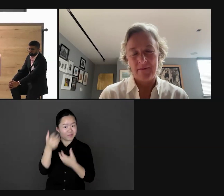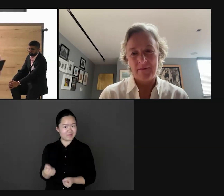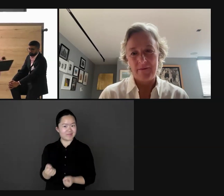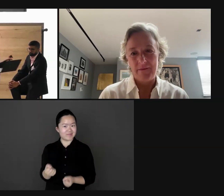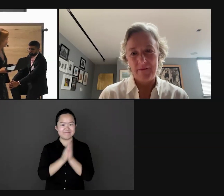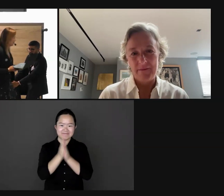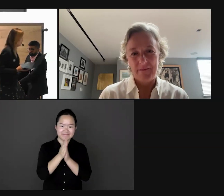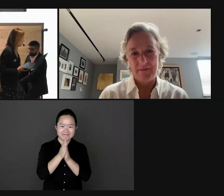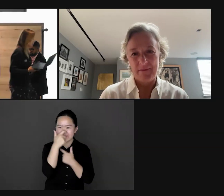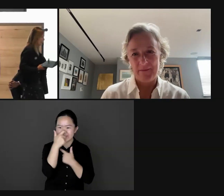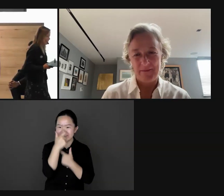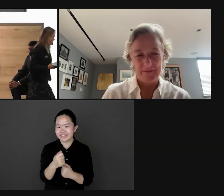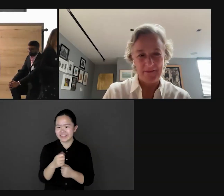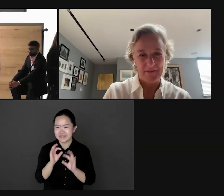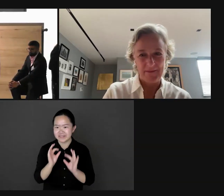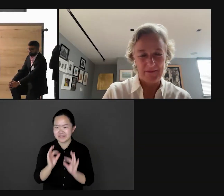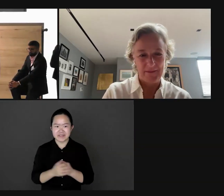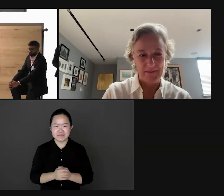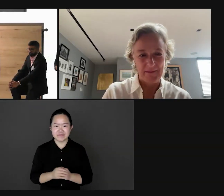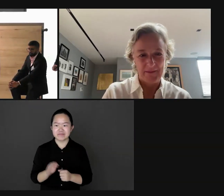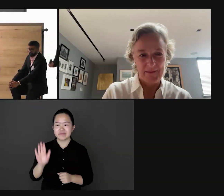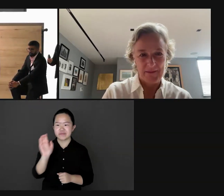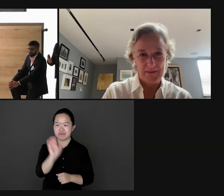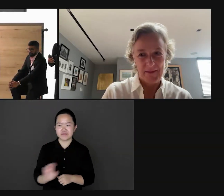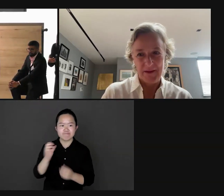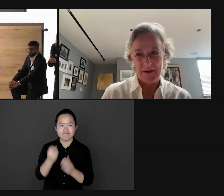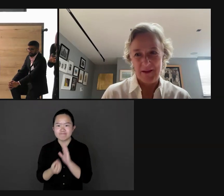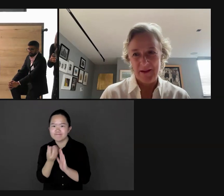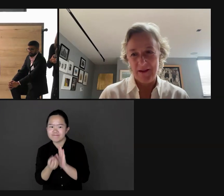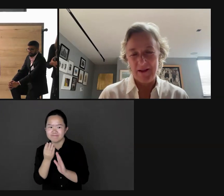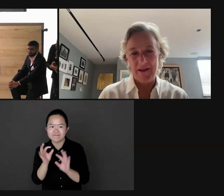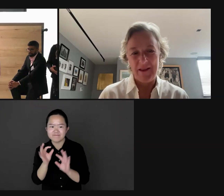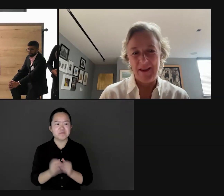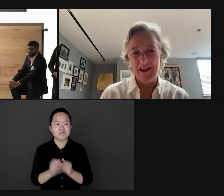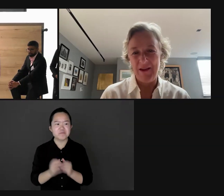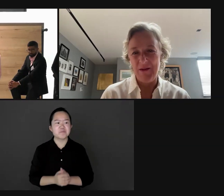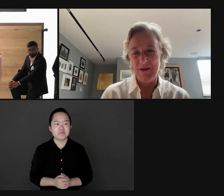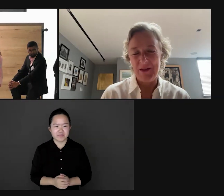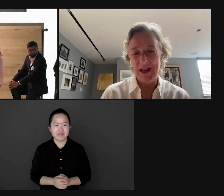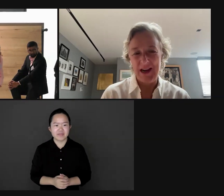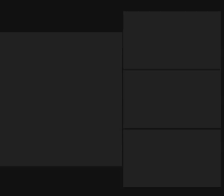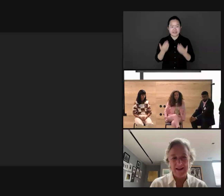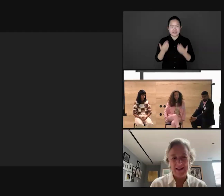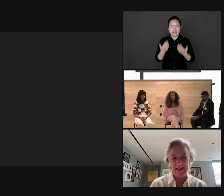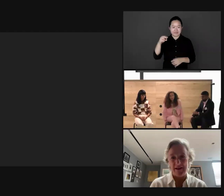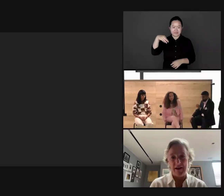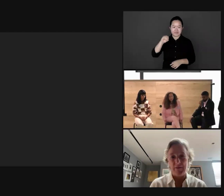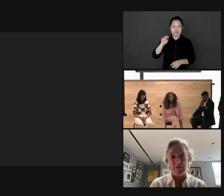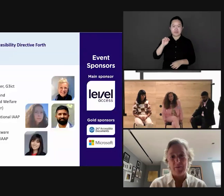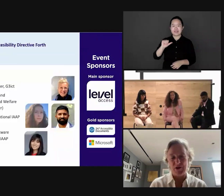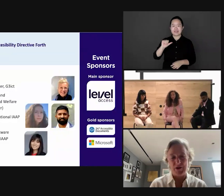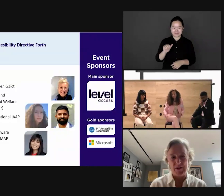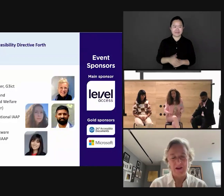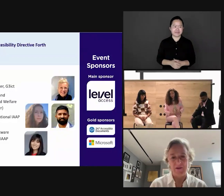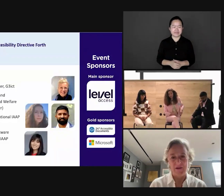disappear from your view. So that's all fine. Monica, please. Thank you, Susanna. It's a